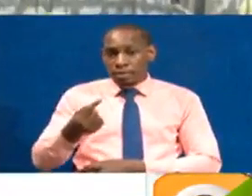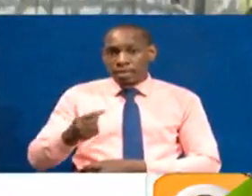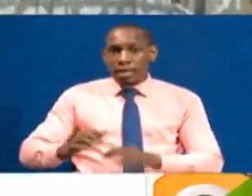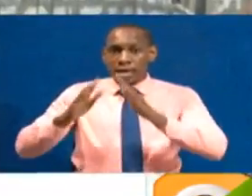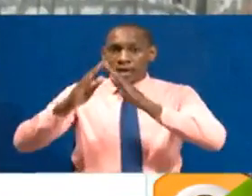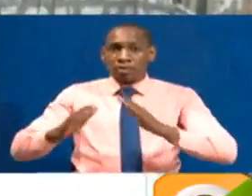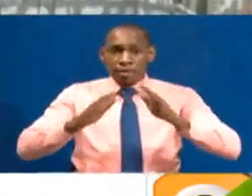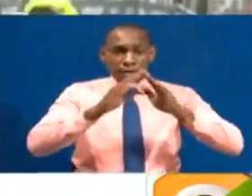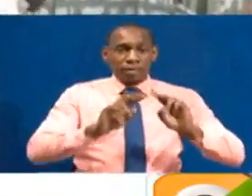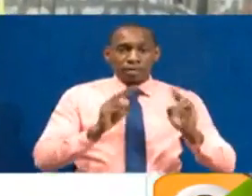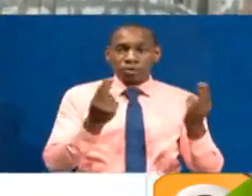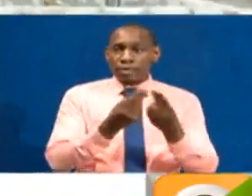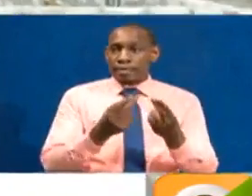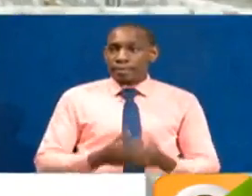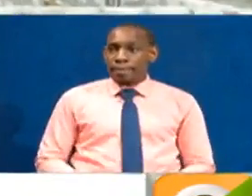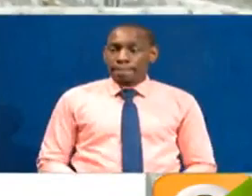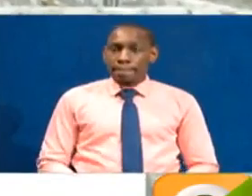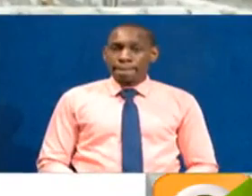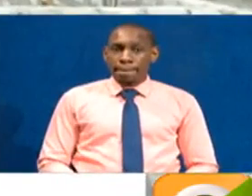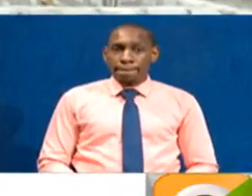225,000 housing units.